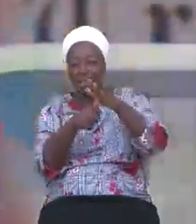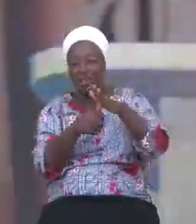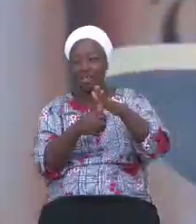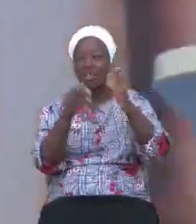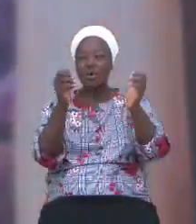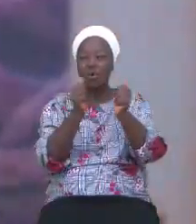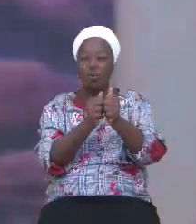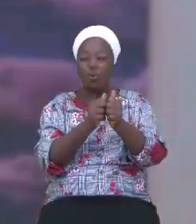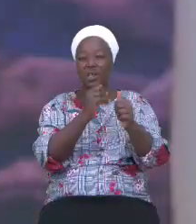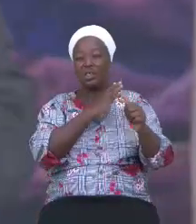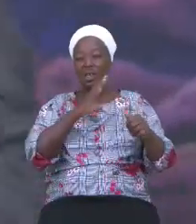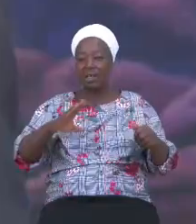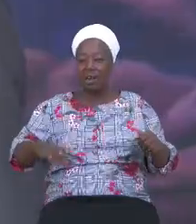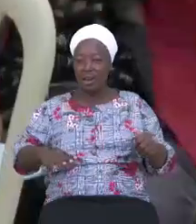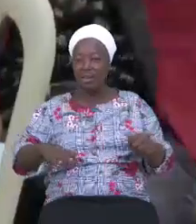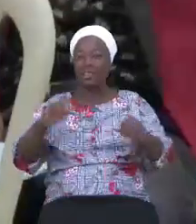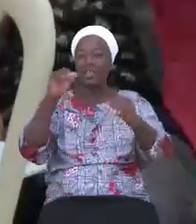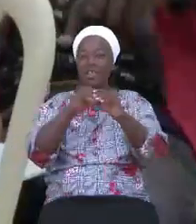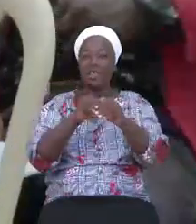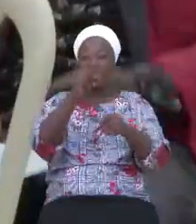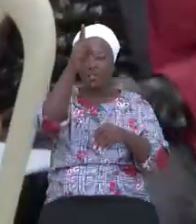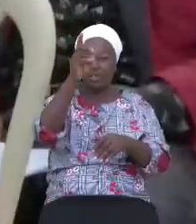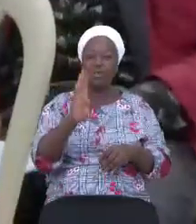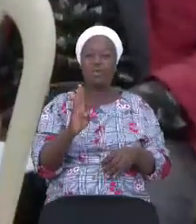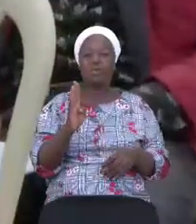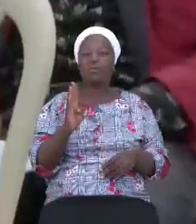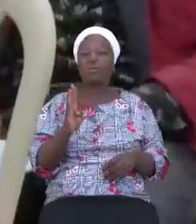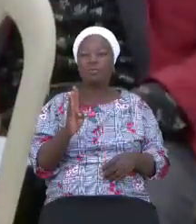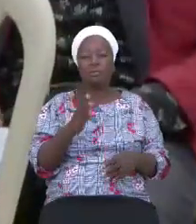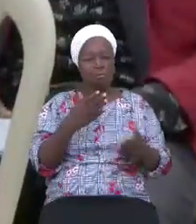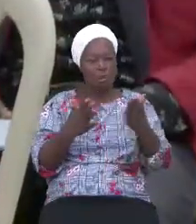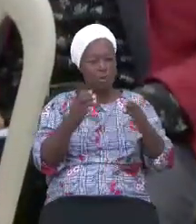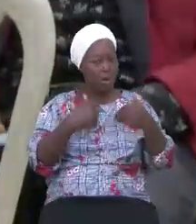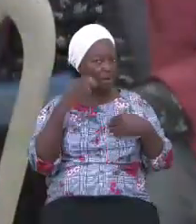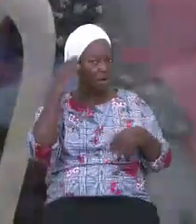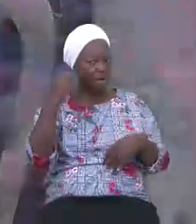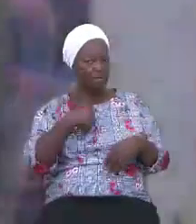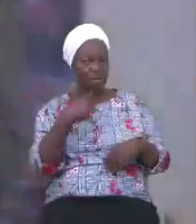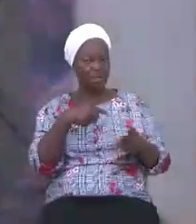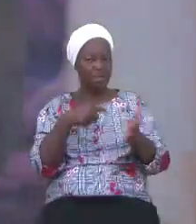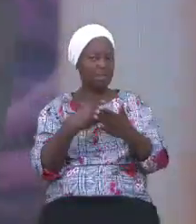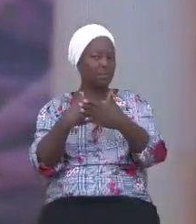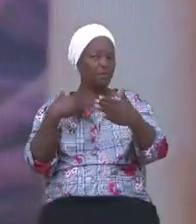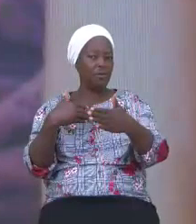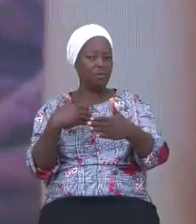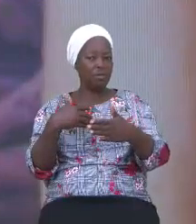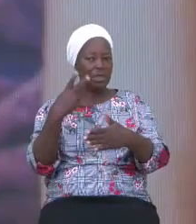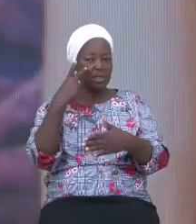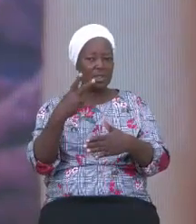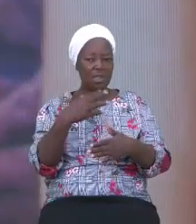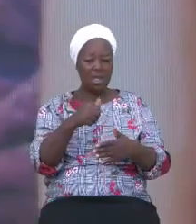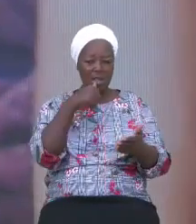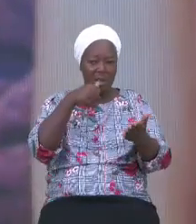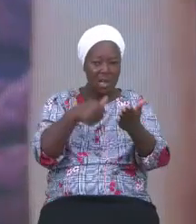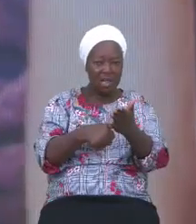Christ in God. Maybe you've heard me say this before. Look at a letter